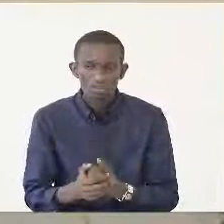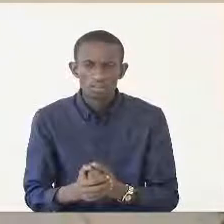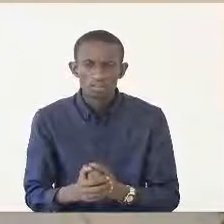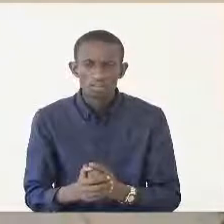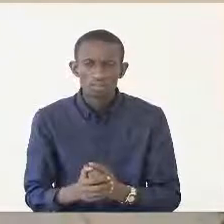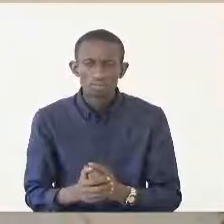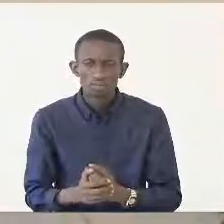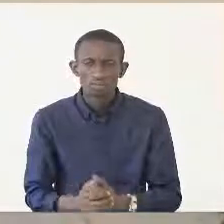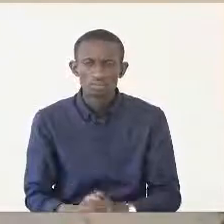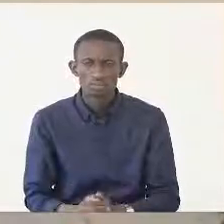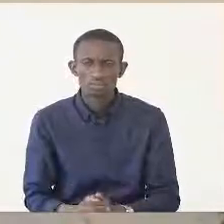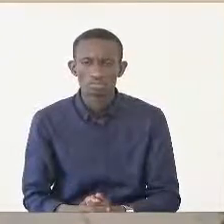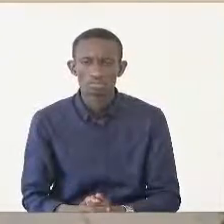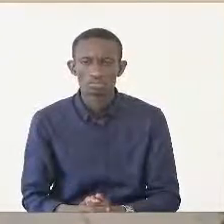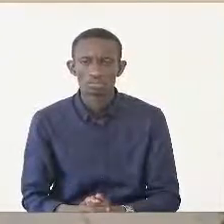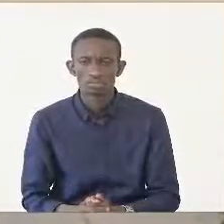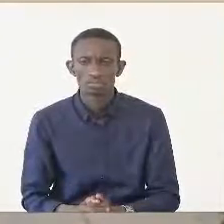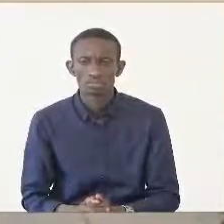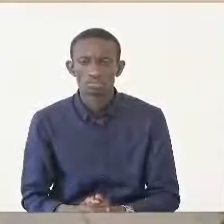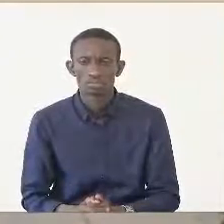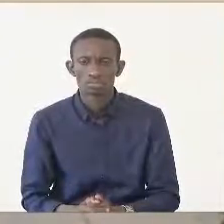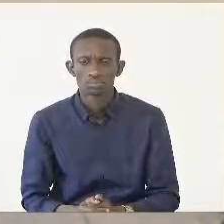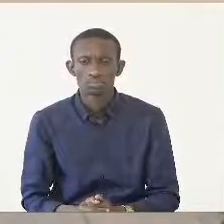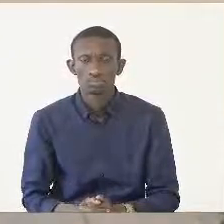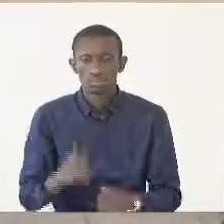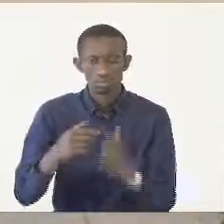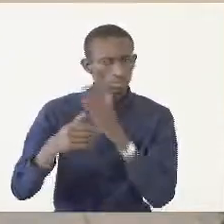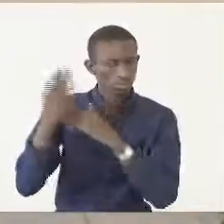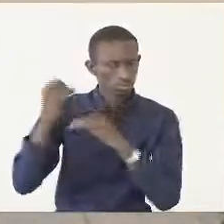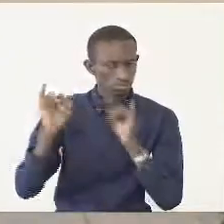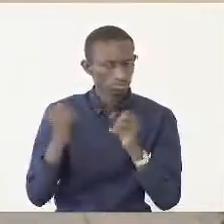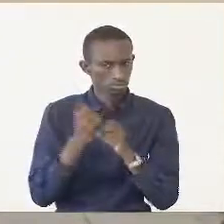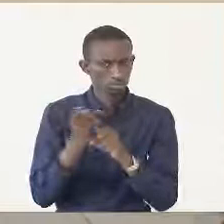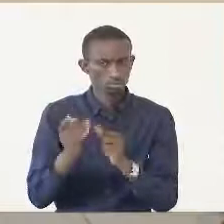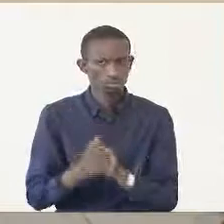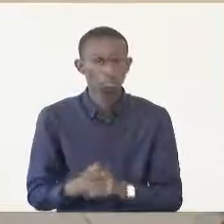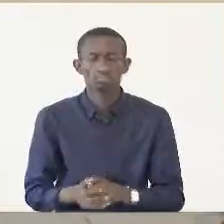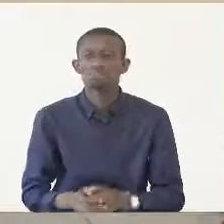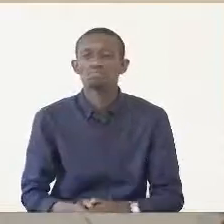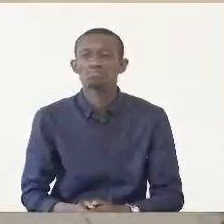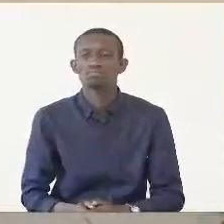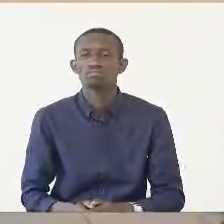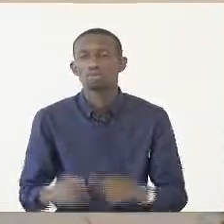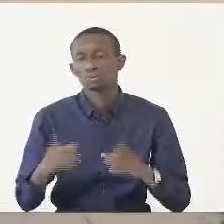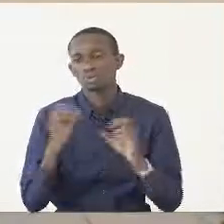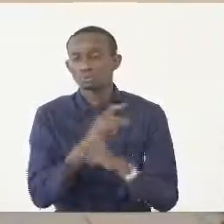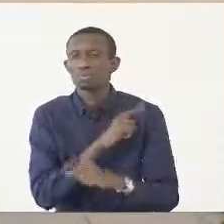what we have tried out to do the last, but it is what you have proceeded to